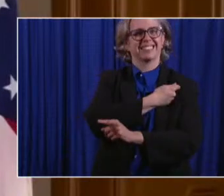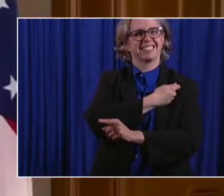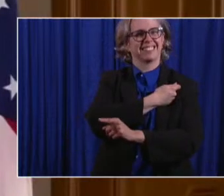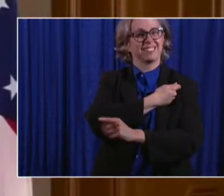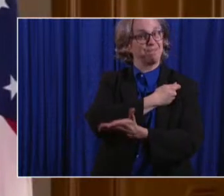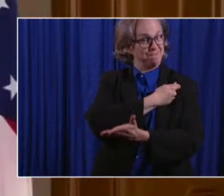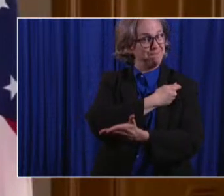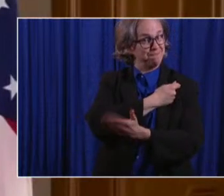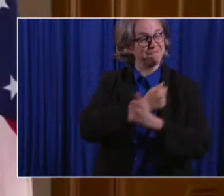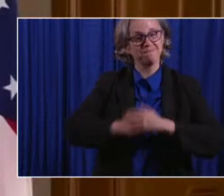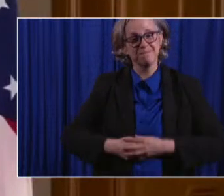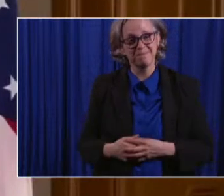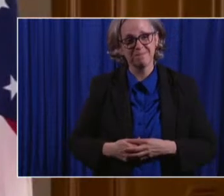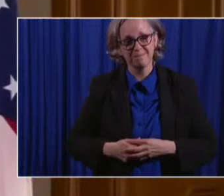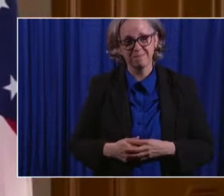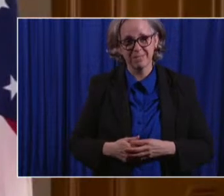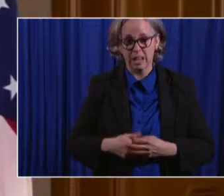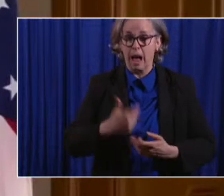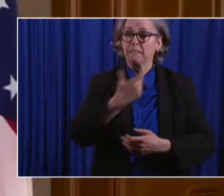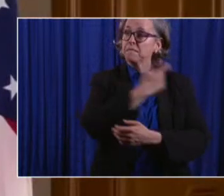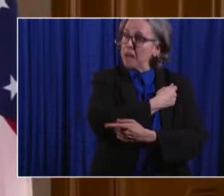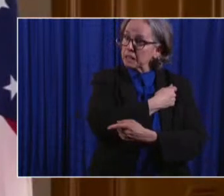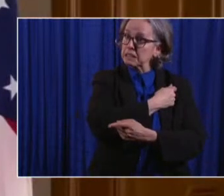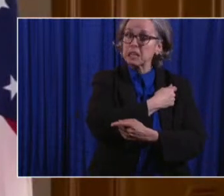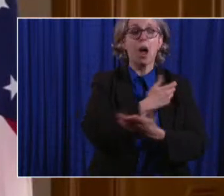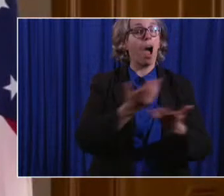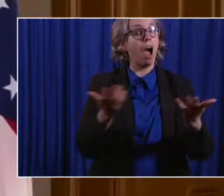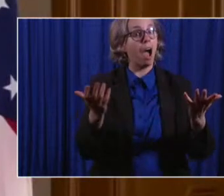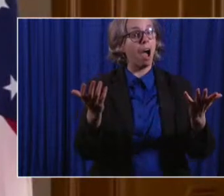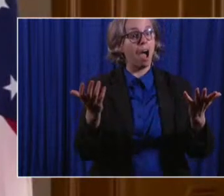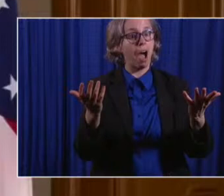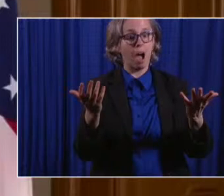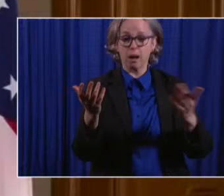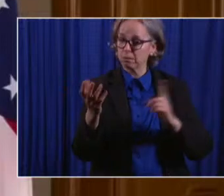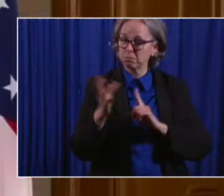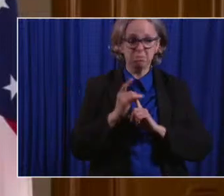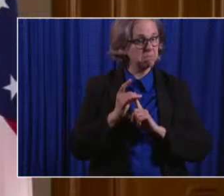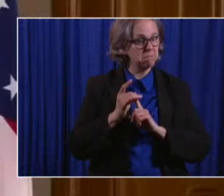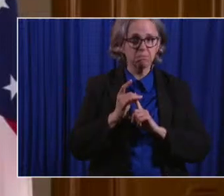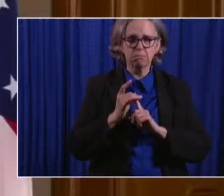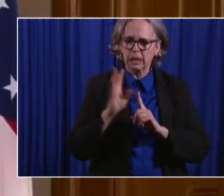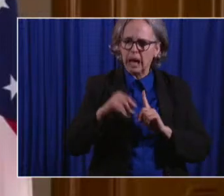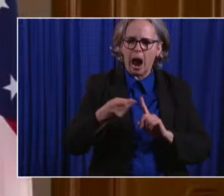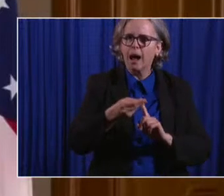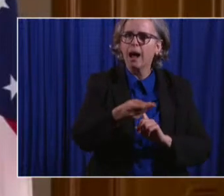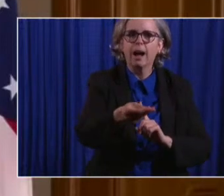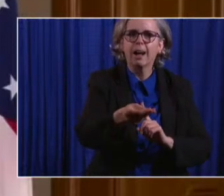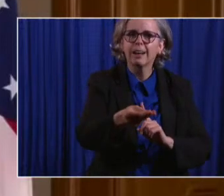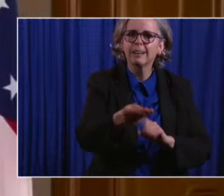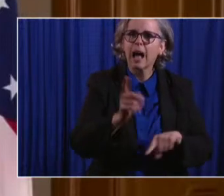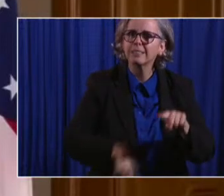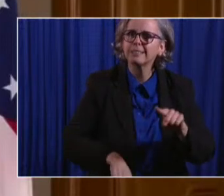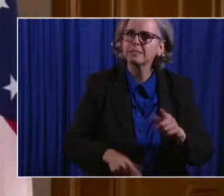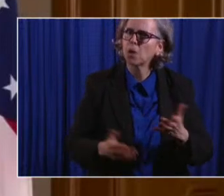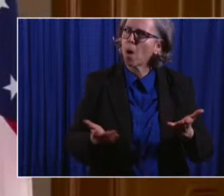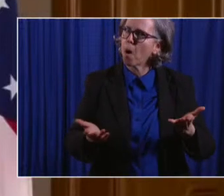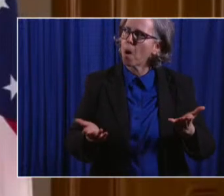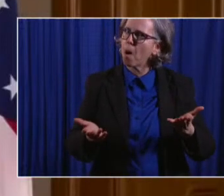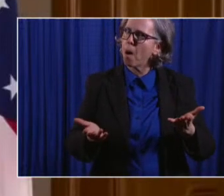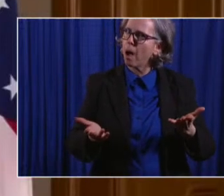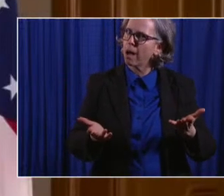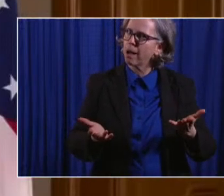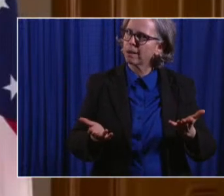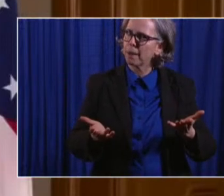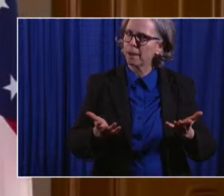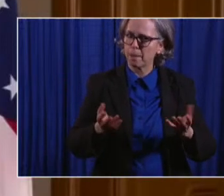pass it. They can't get it. So the more people we have every single day who get vaccinated, it's better for the rest of us, not just